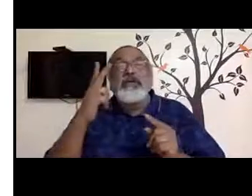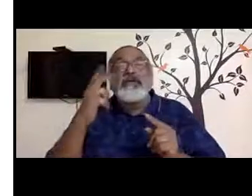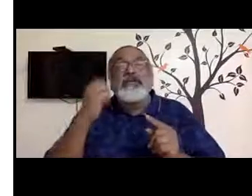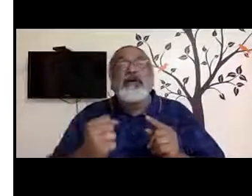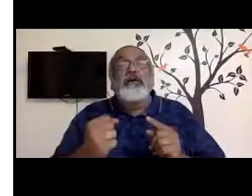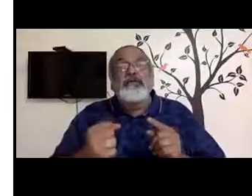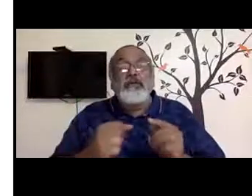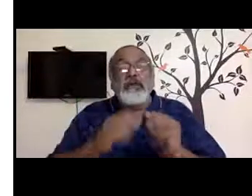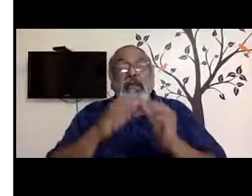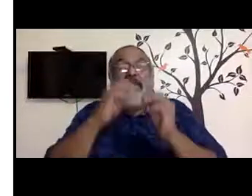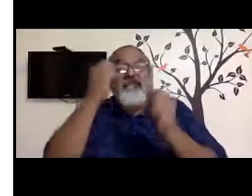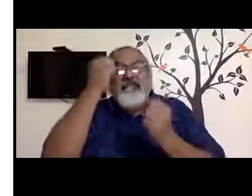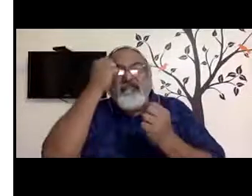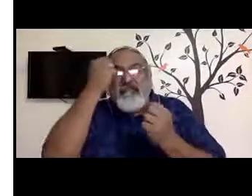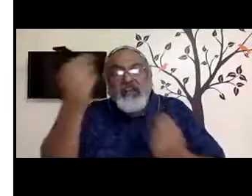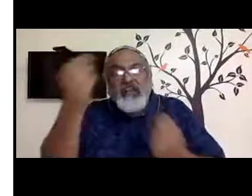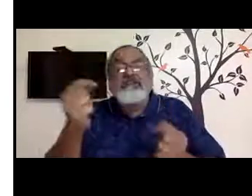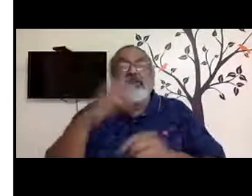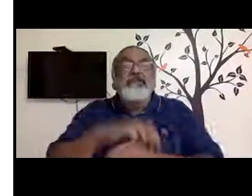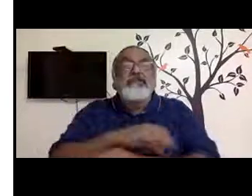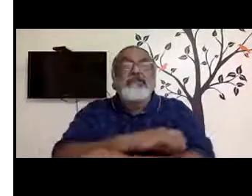rare diseases. So out of which